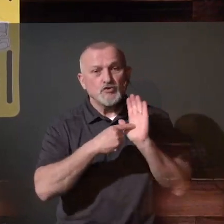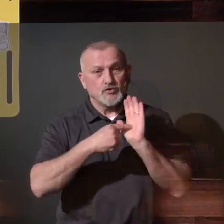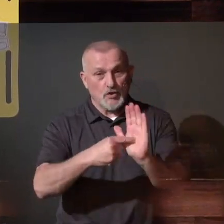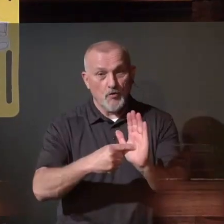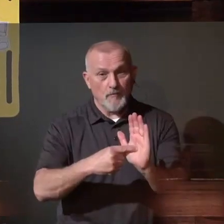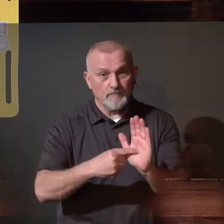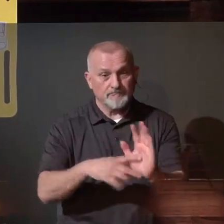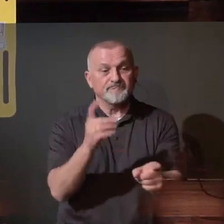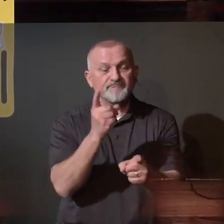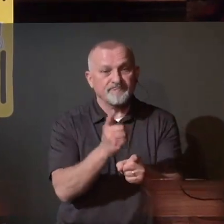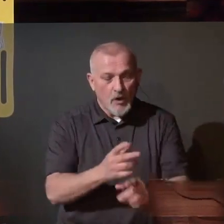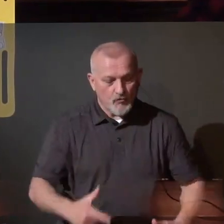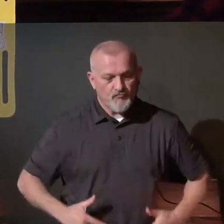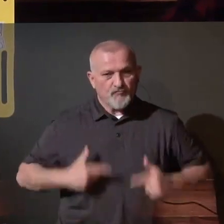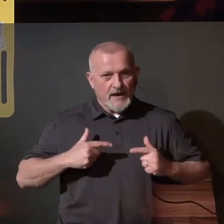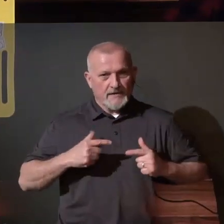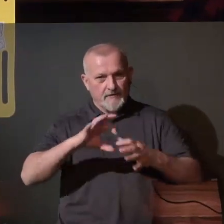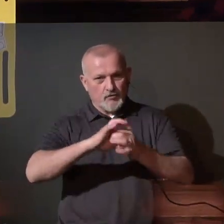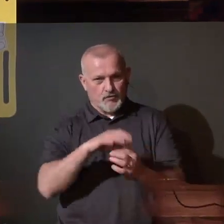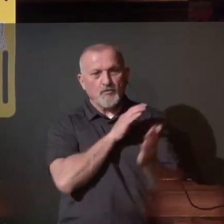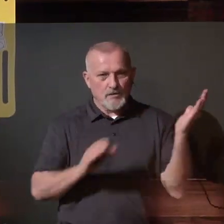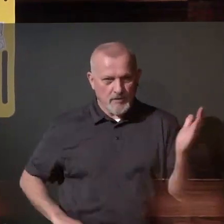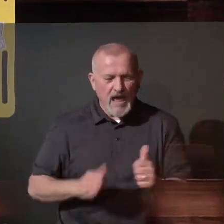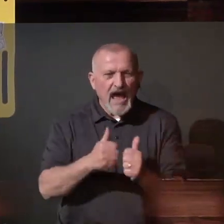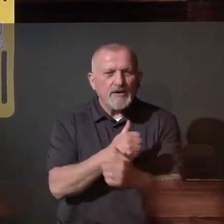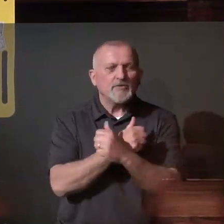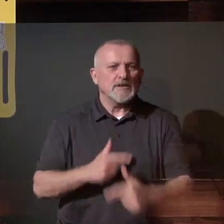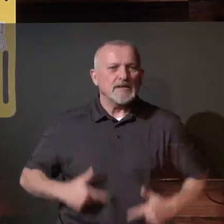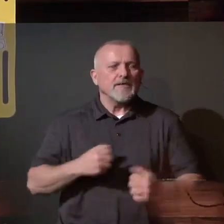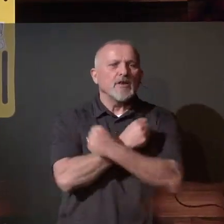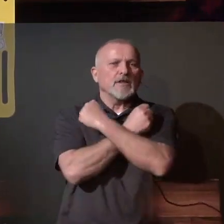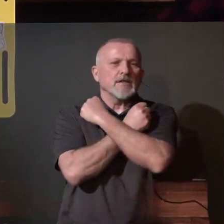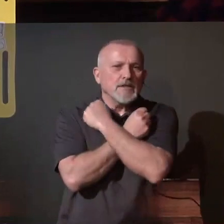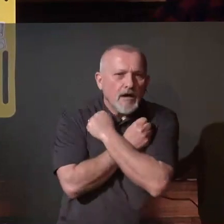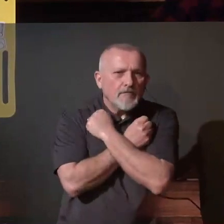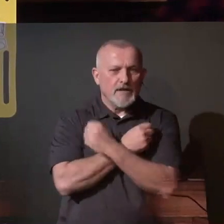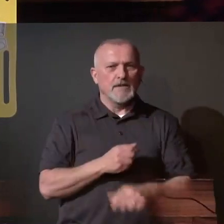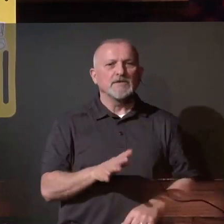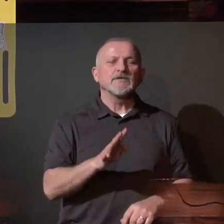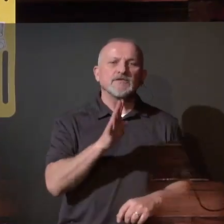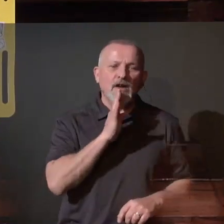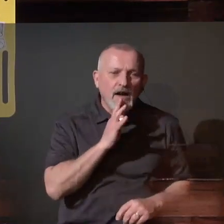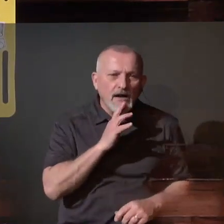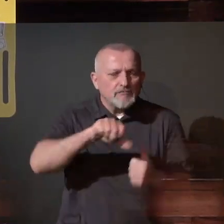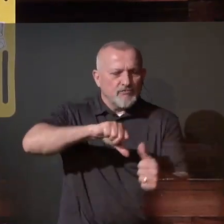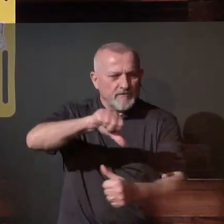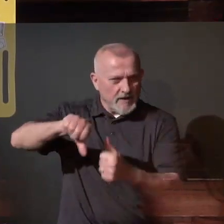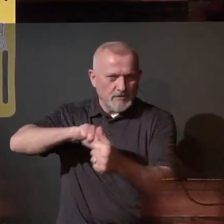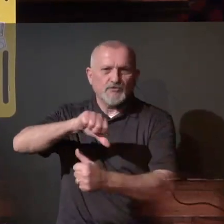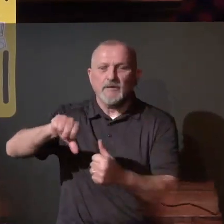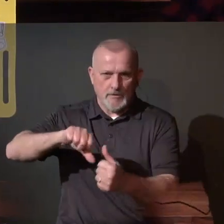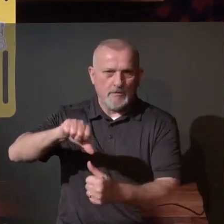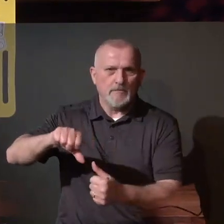that teaching in your everyday life, how you live, how you love, how you help, how you interact, how you talk. Teach it in